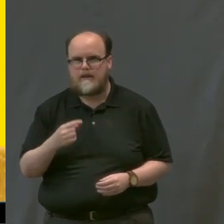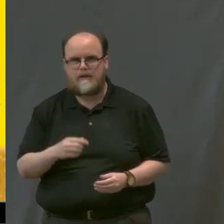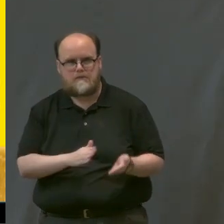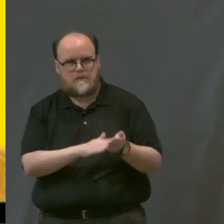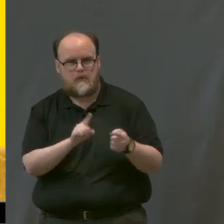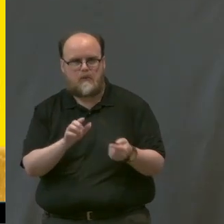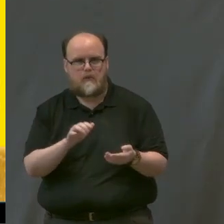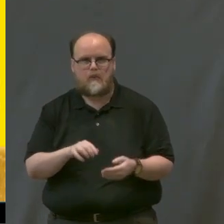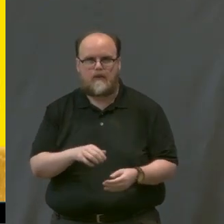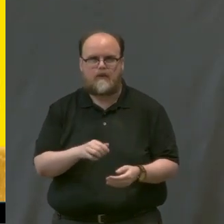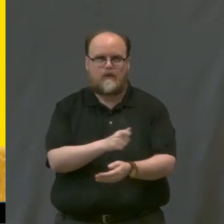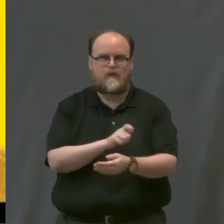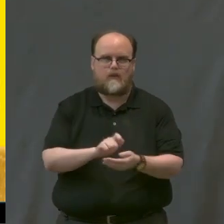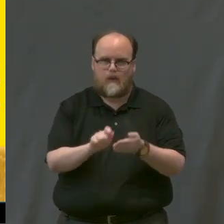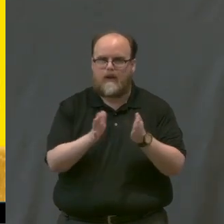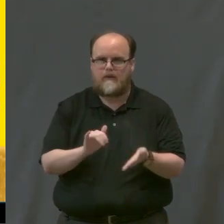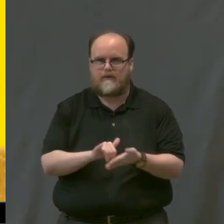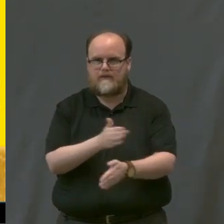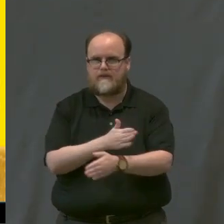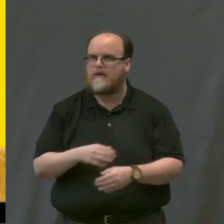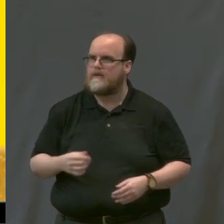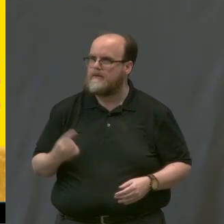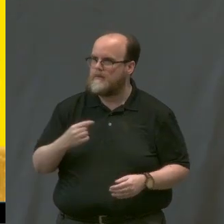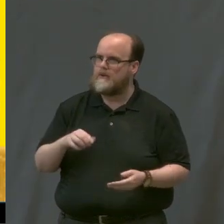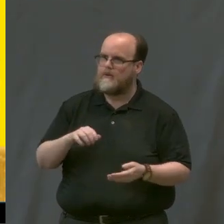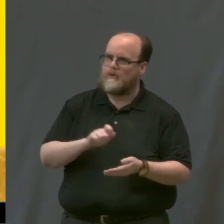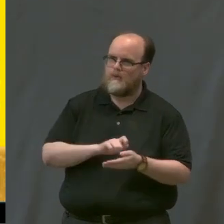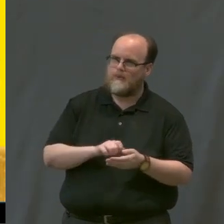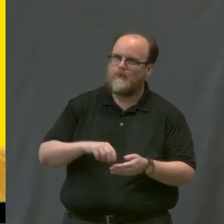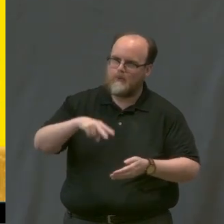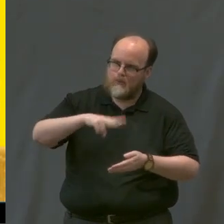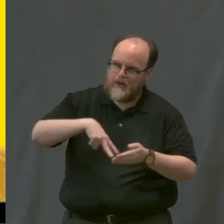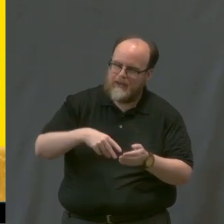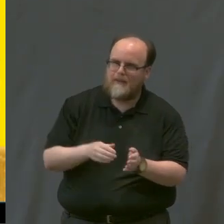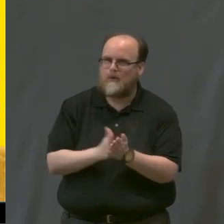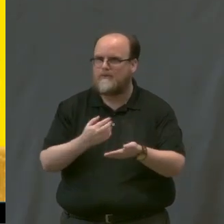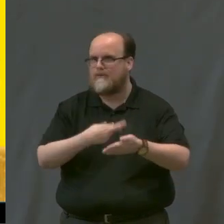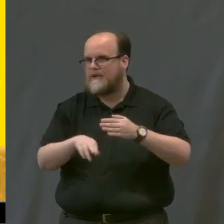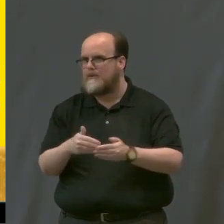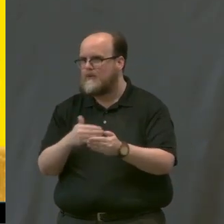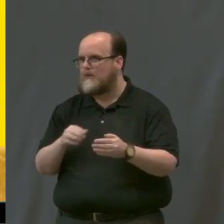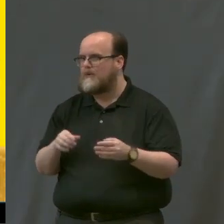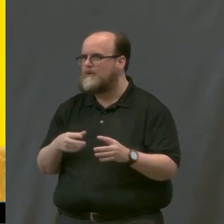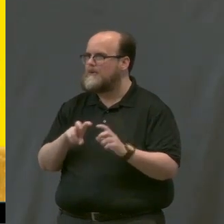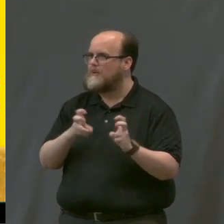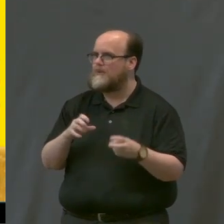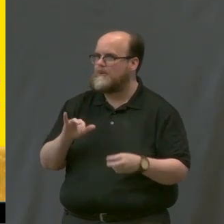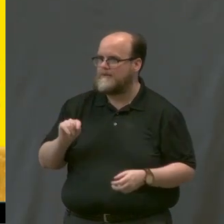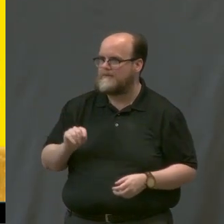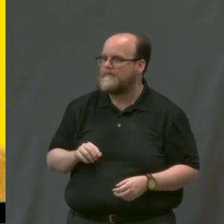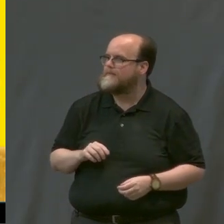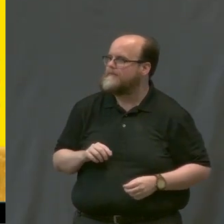that song. That's pretty insightful. Somebody read the book of Revelation before they tried to quote it in this case.